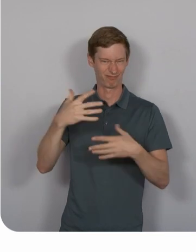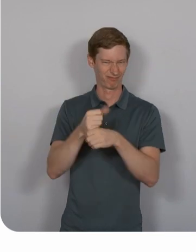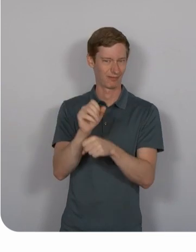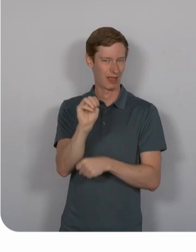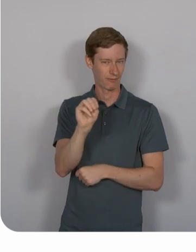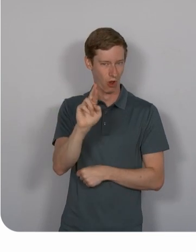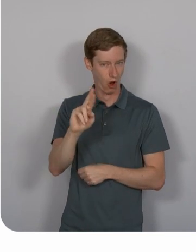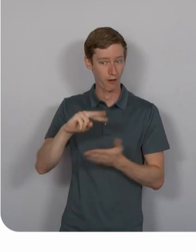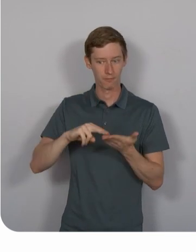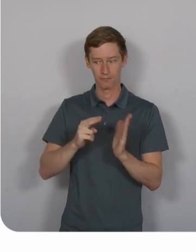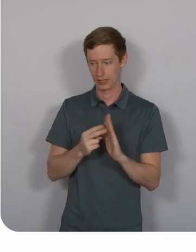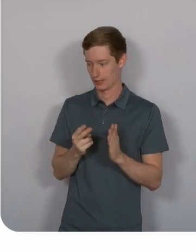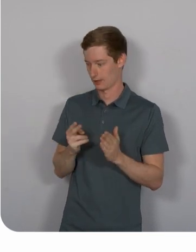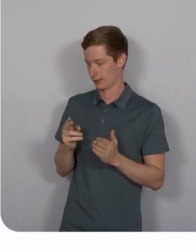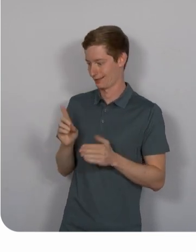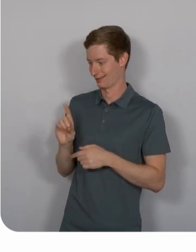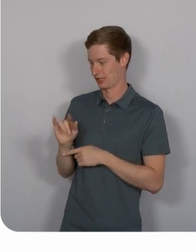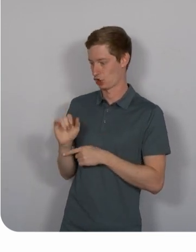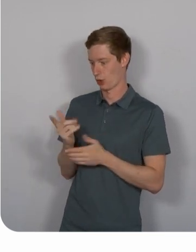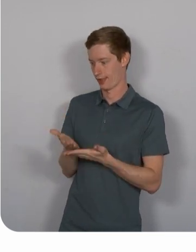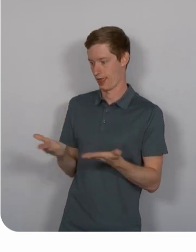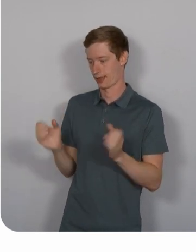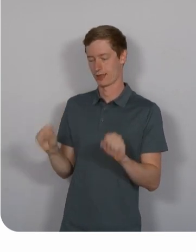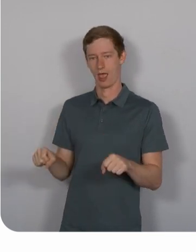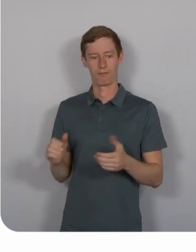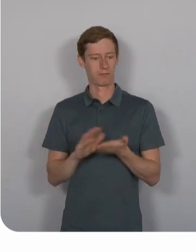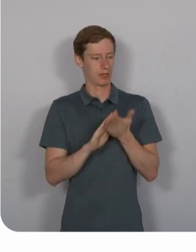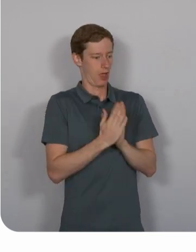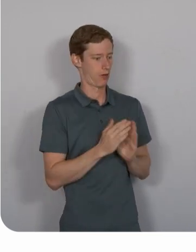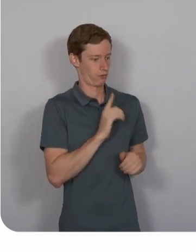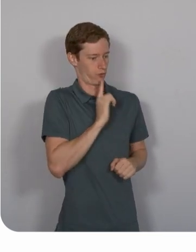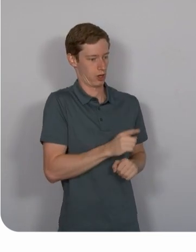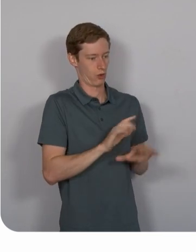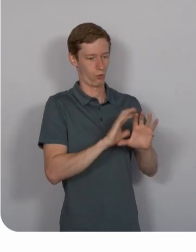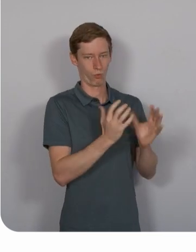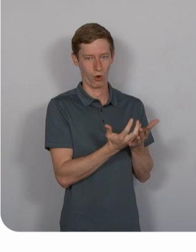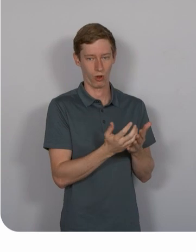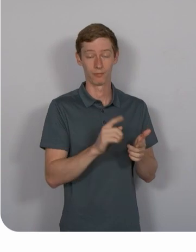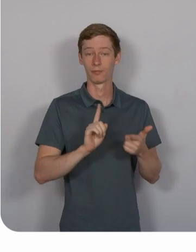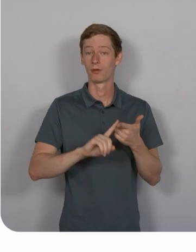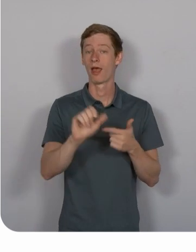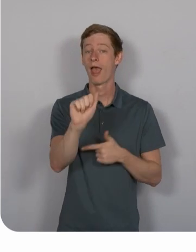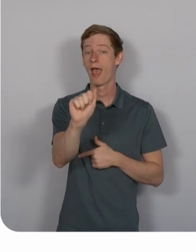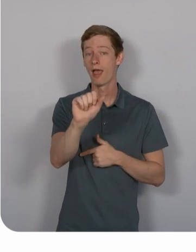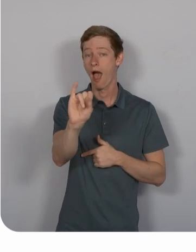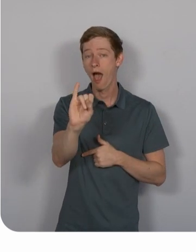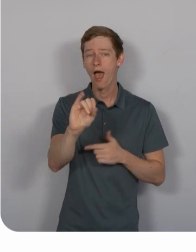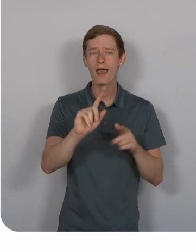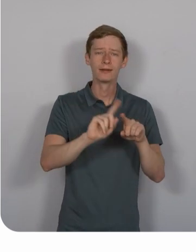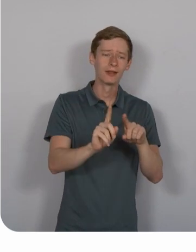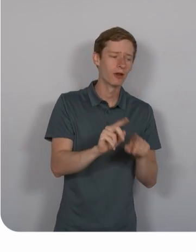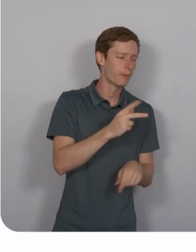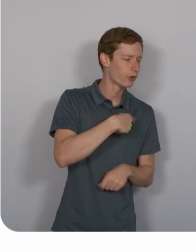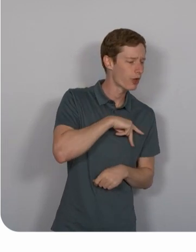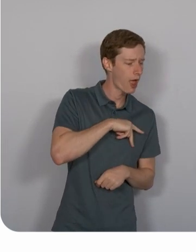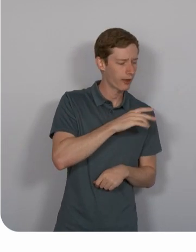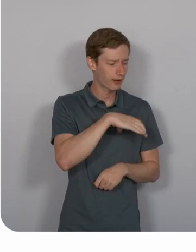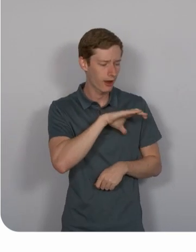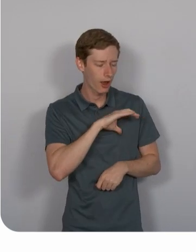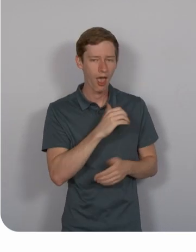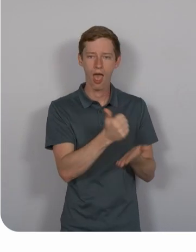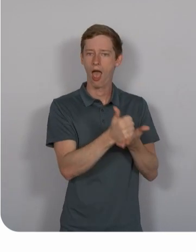world. Advances in AI allow us to create different AIs and personas that can help us accomplish different